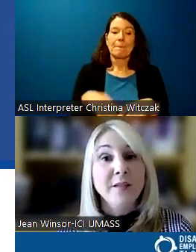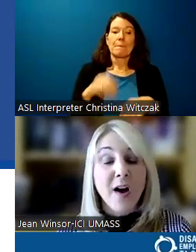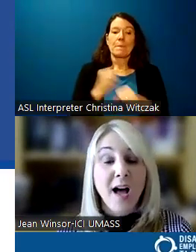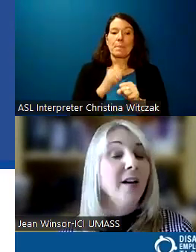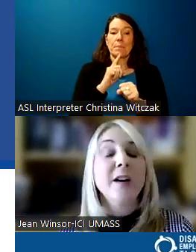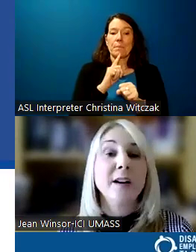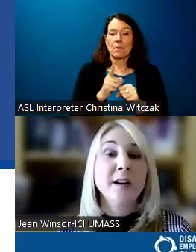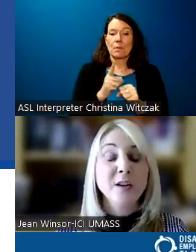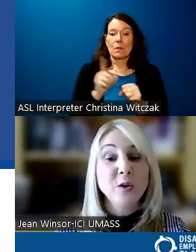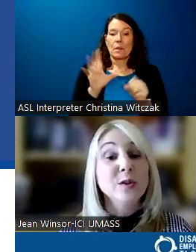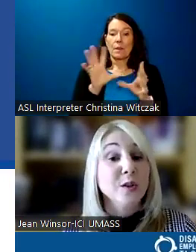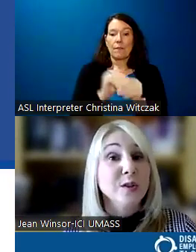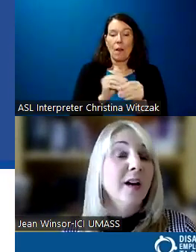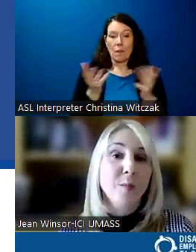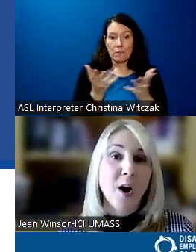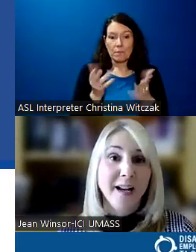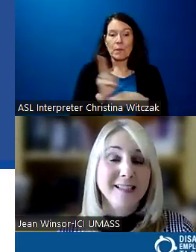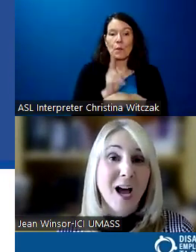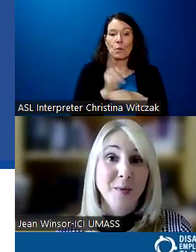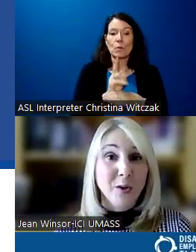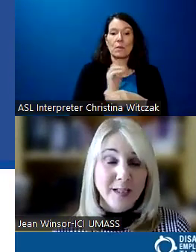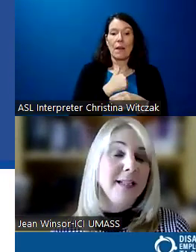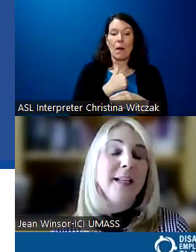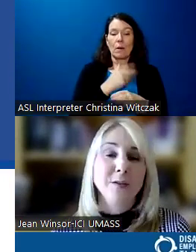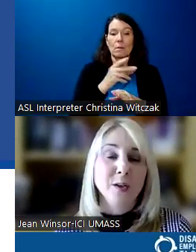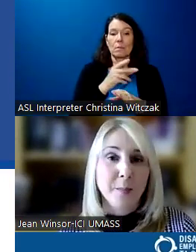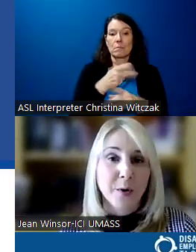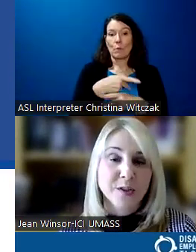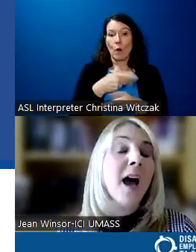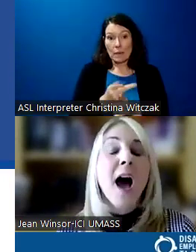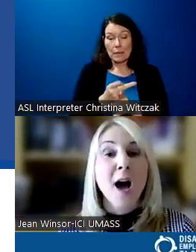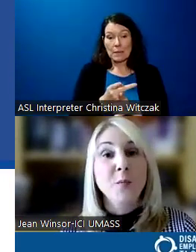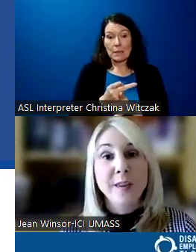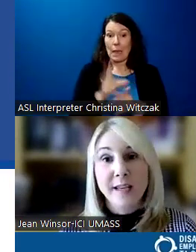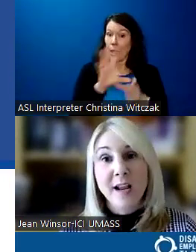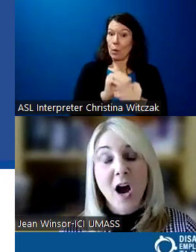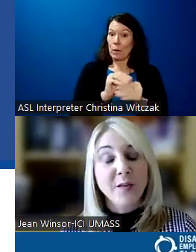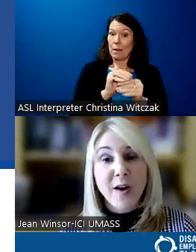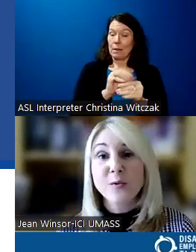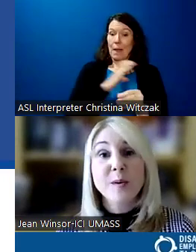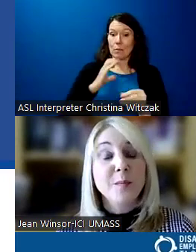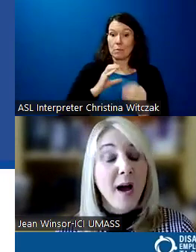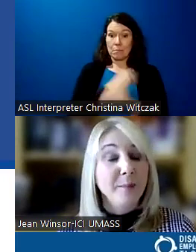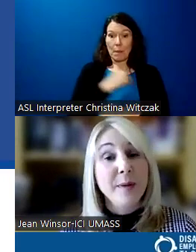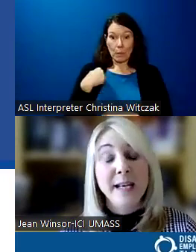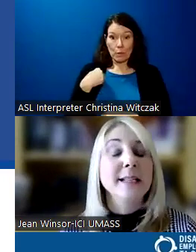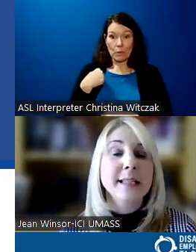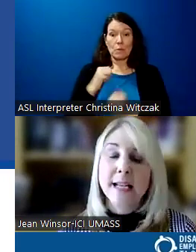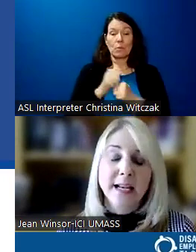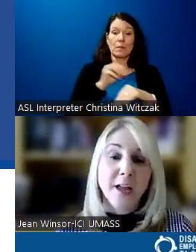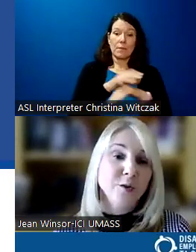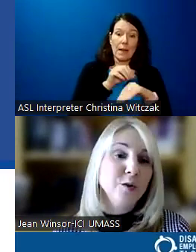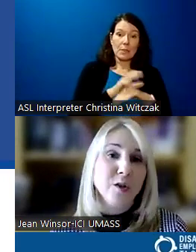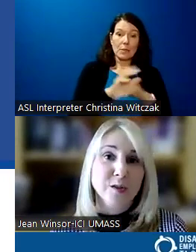we involve users of our products, including DD Council members, within our advisory committees